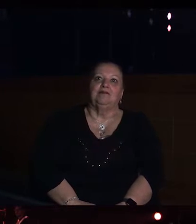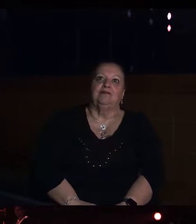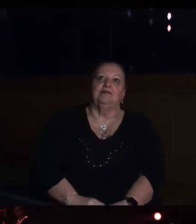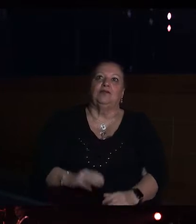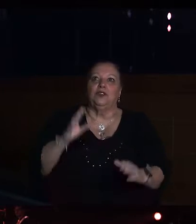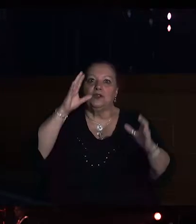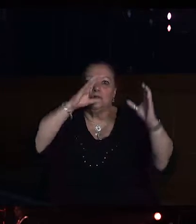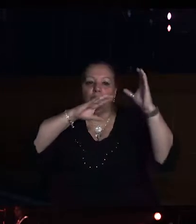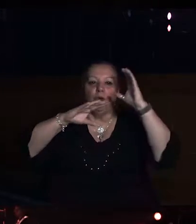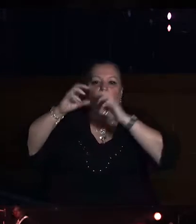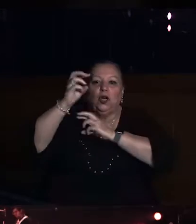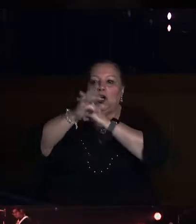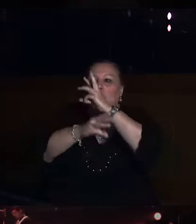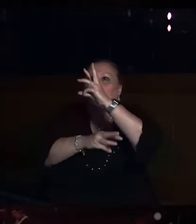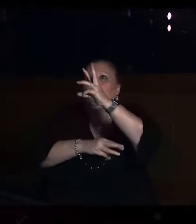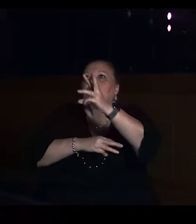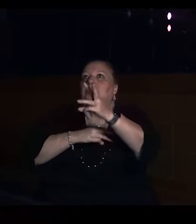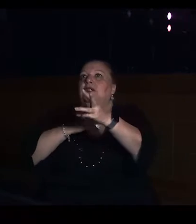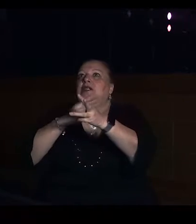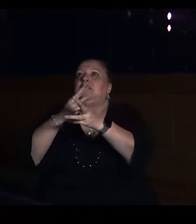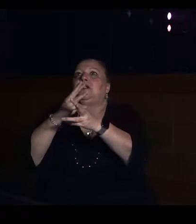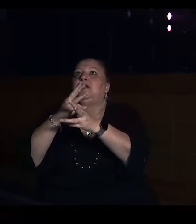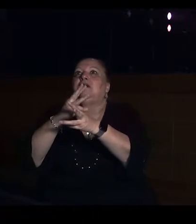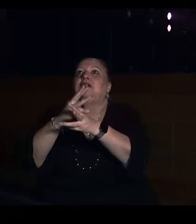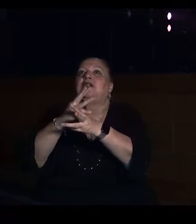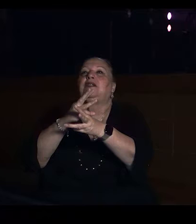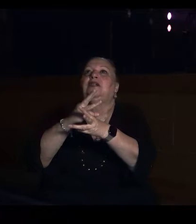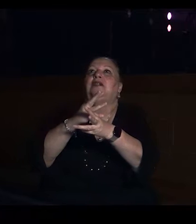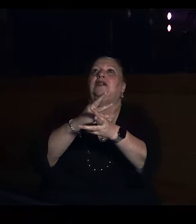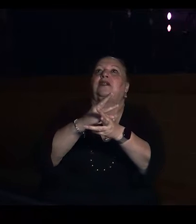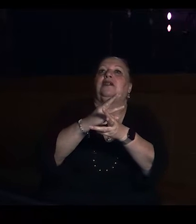And I searched the world,